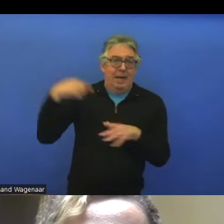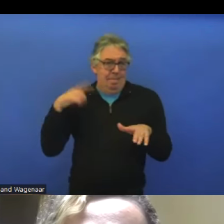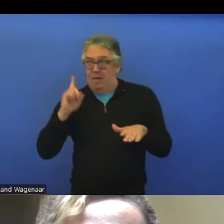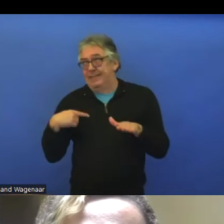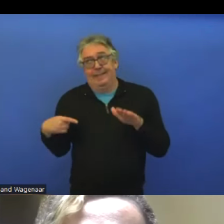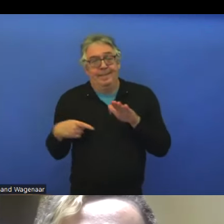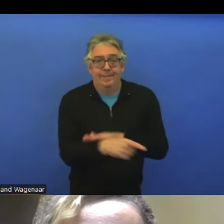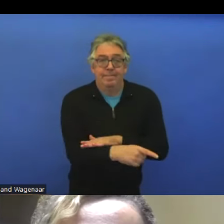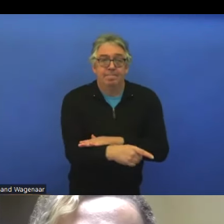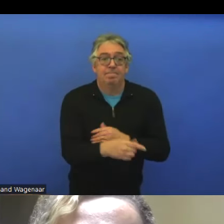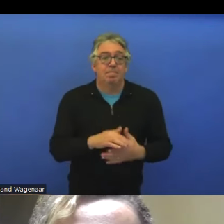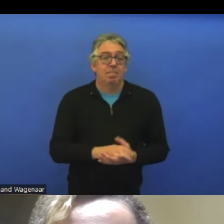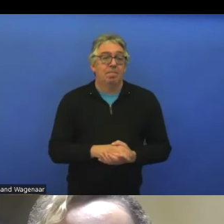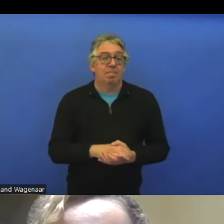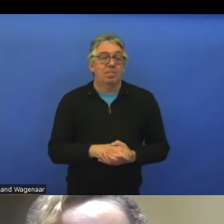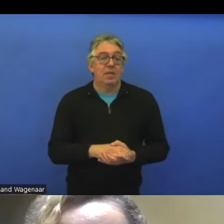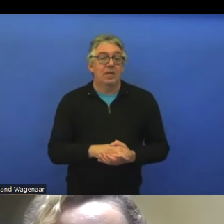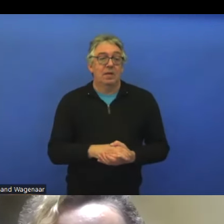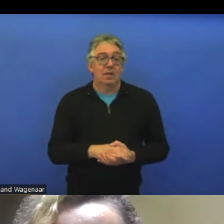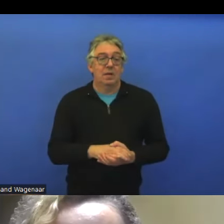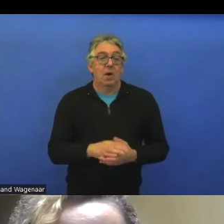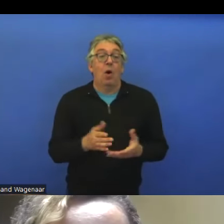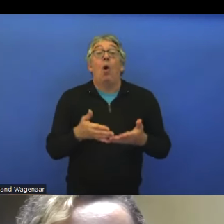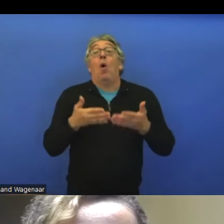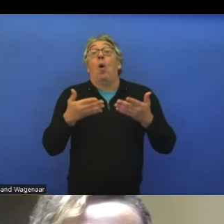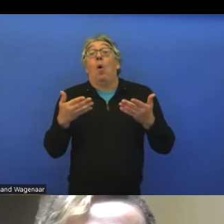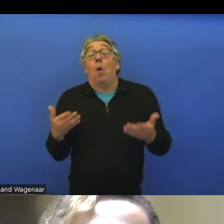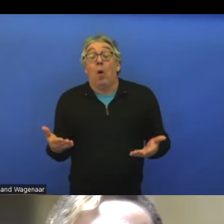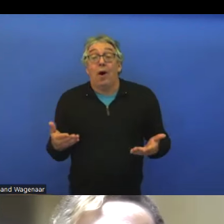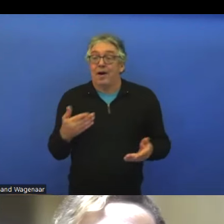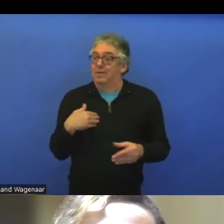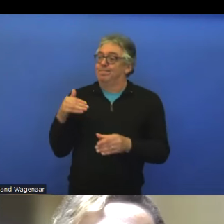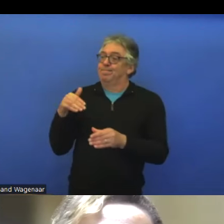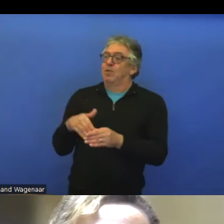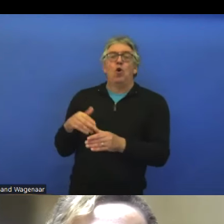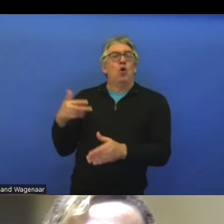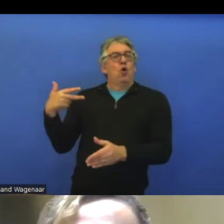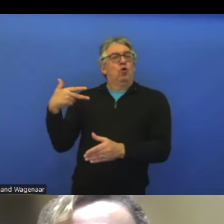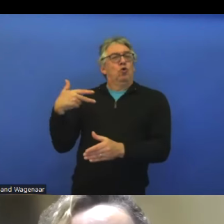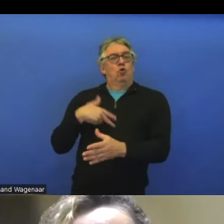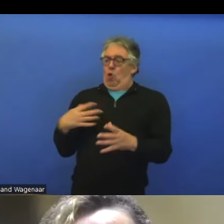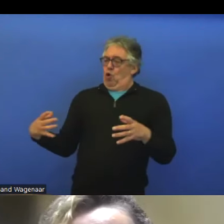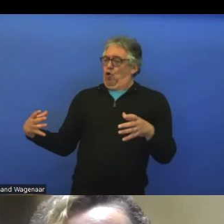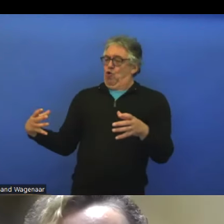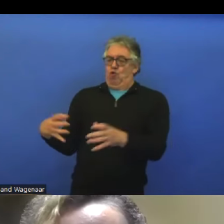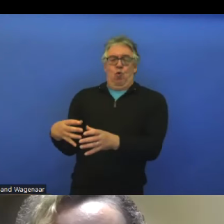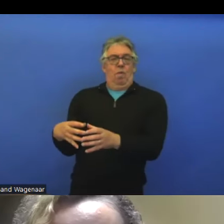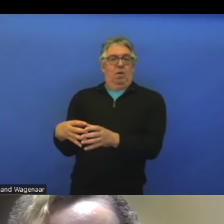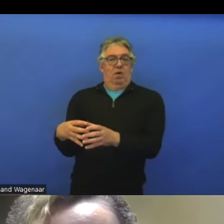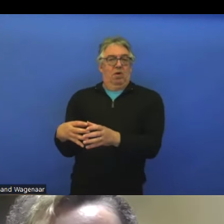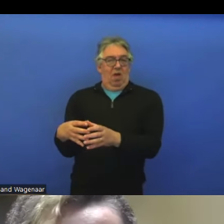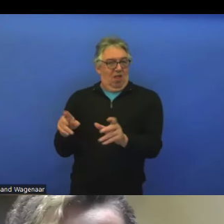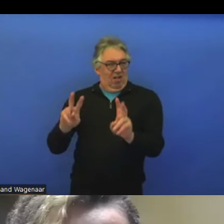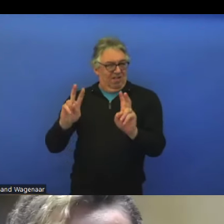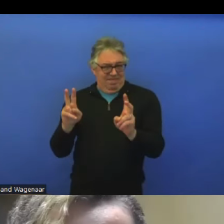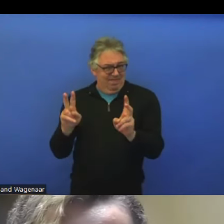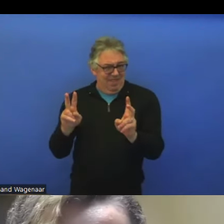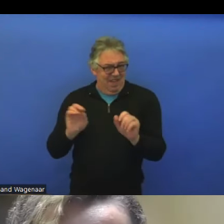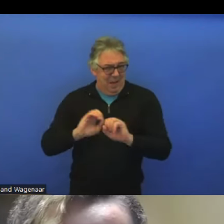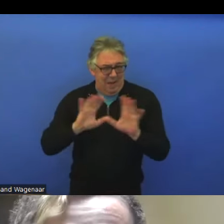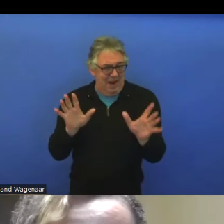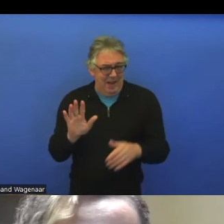like to mention members of particular social group. Members of particular social group, it's a vague